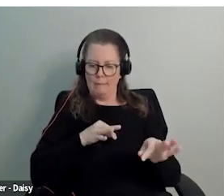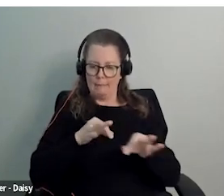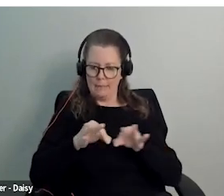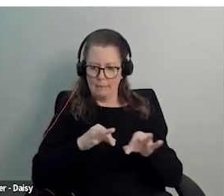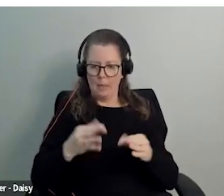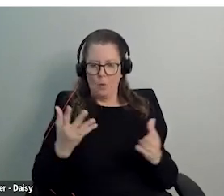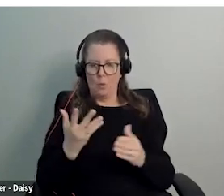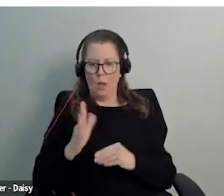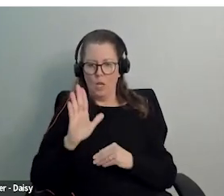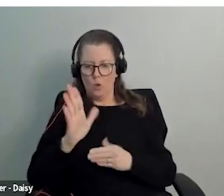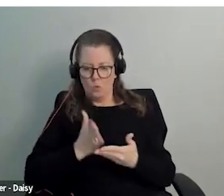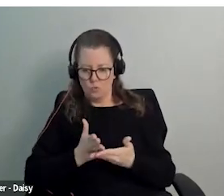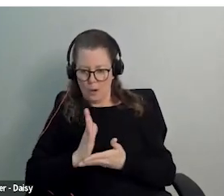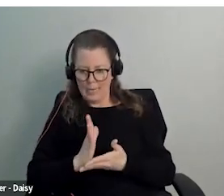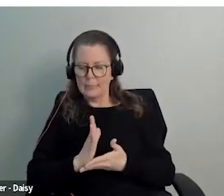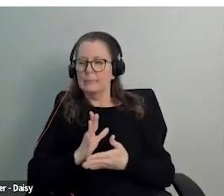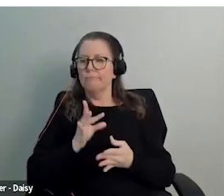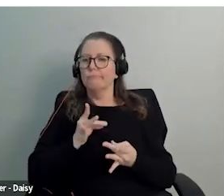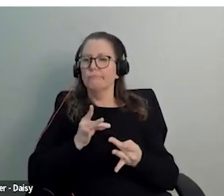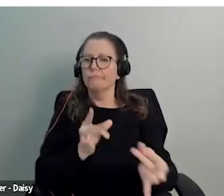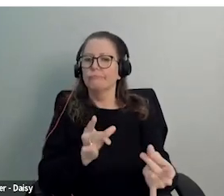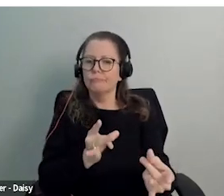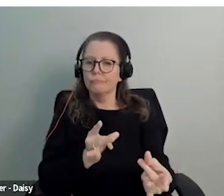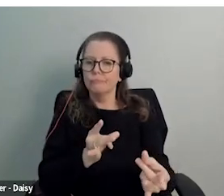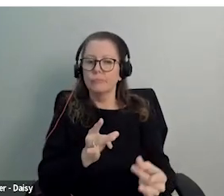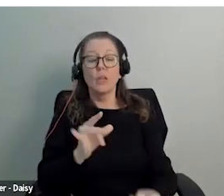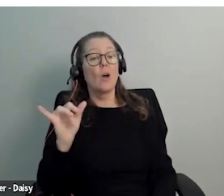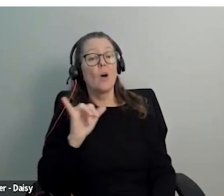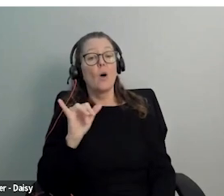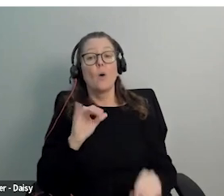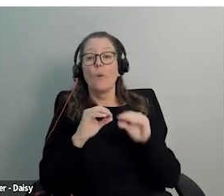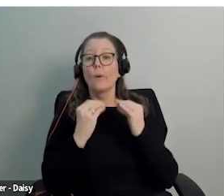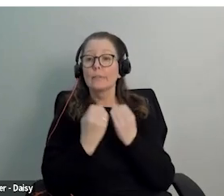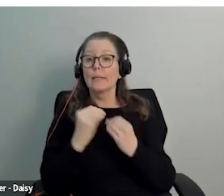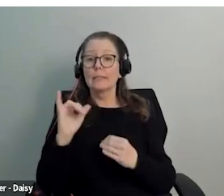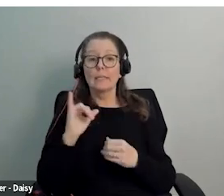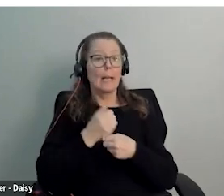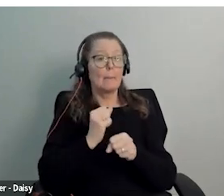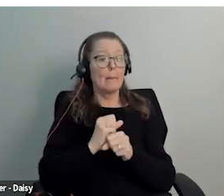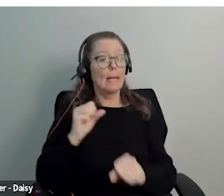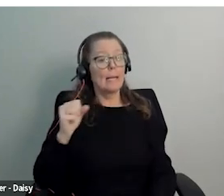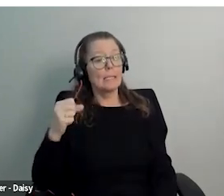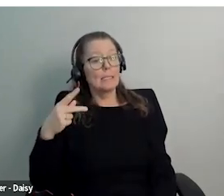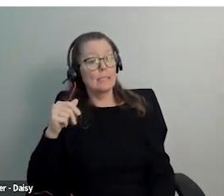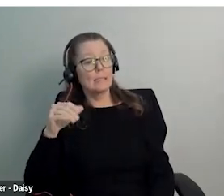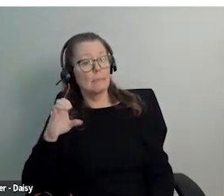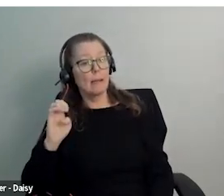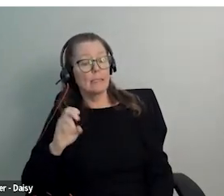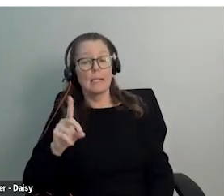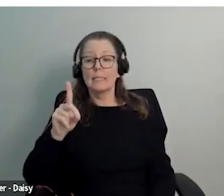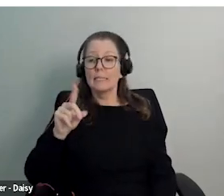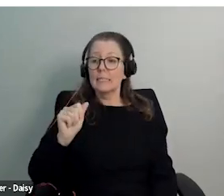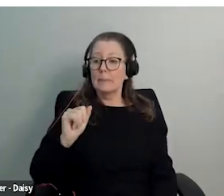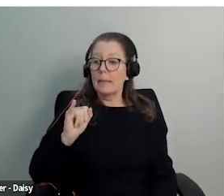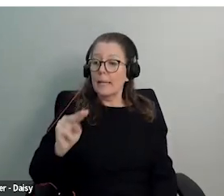discussions seamlessly. Utilize those support networks as well. Organizations like Making Space, Disability In, and Job Accommodation